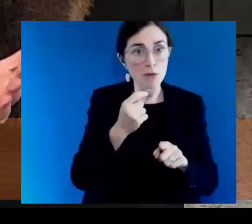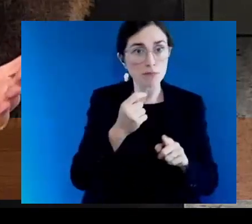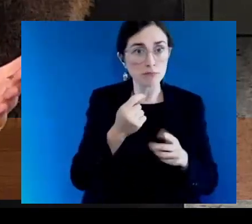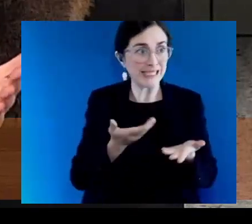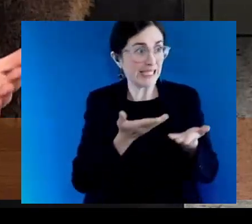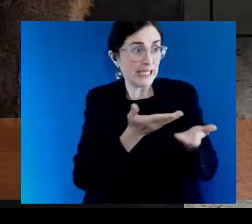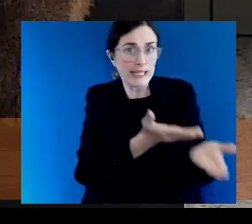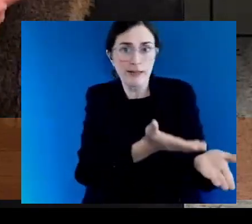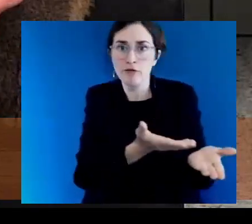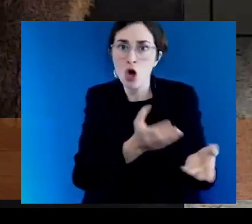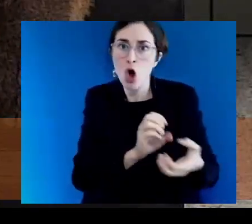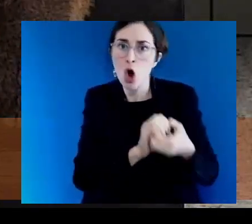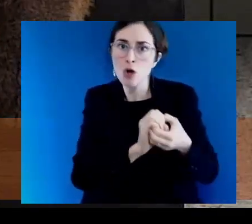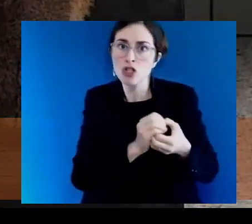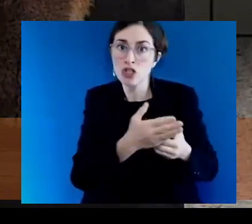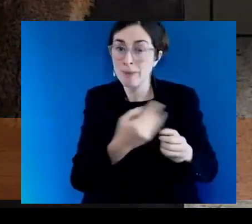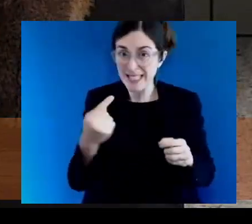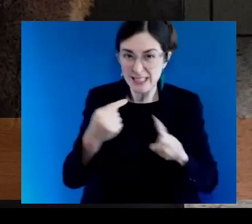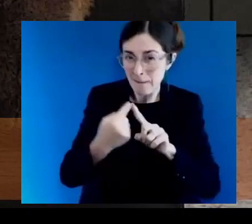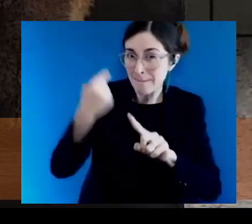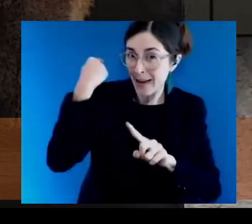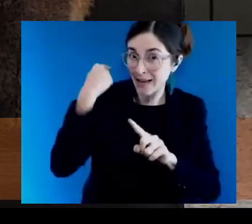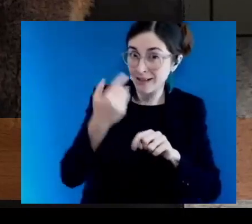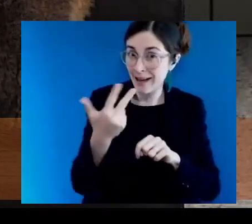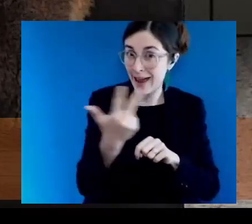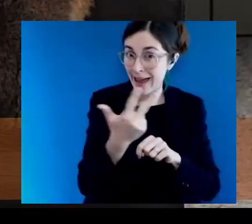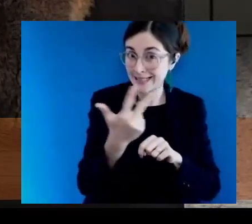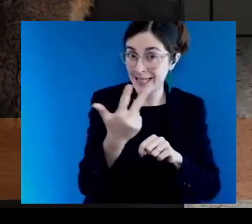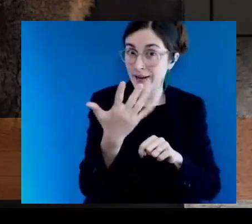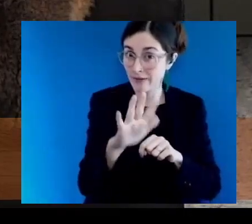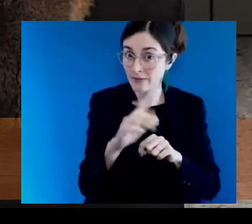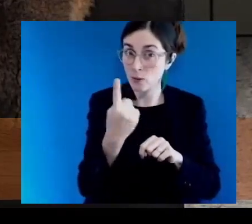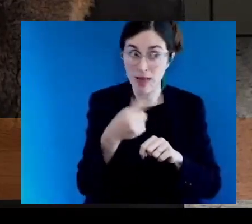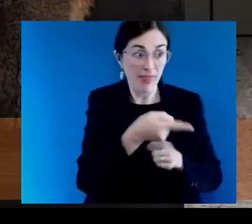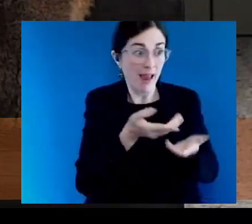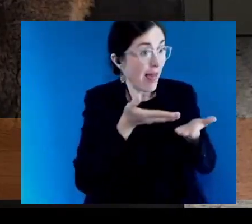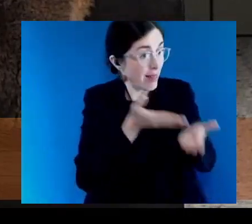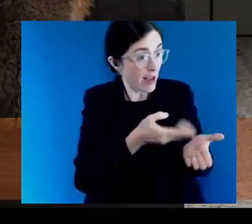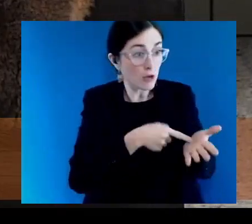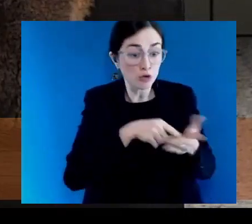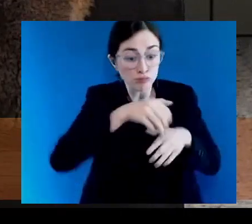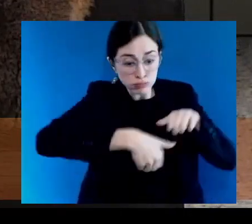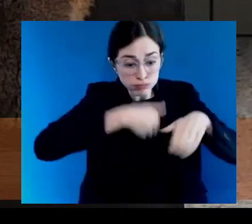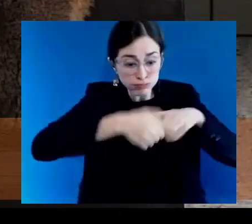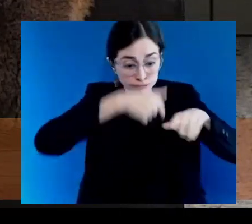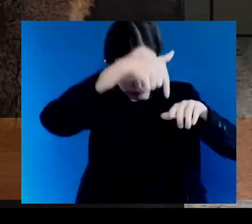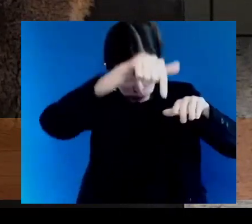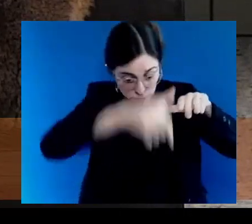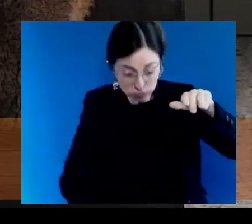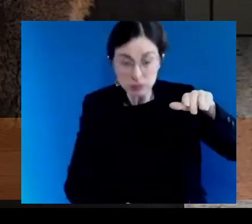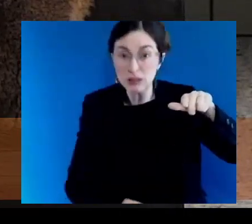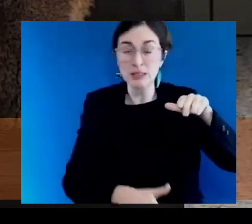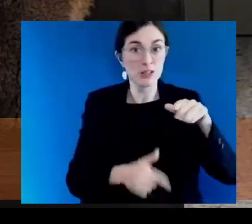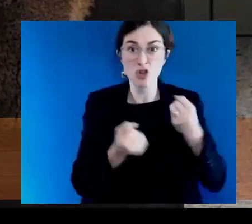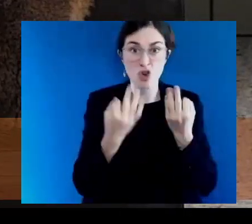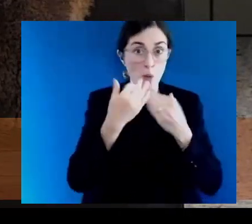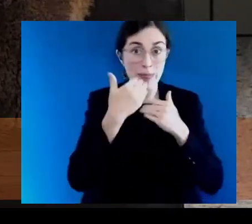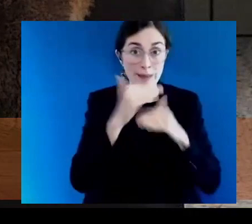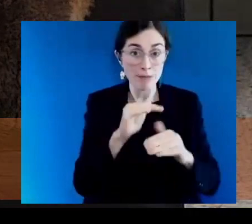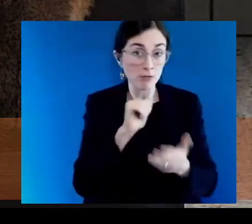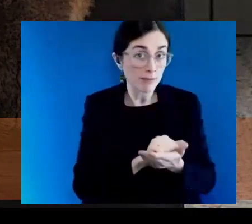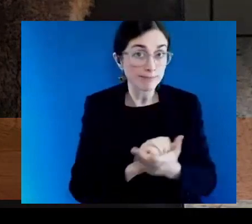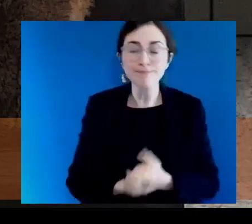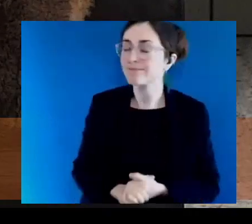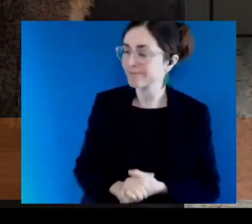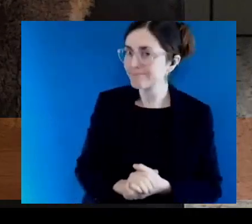in 1851, for example, to the core of the earth for all those resources below their lands. Correct. We'll